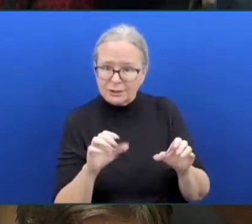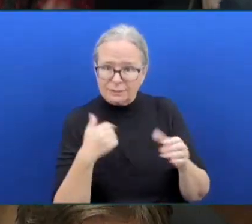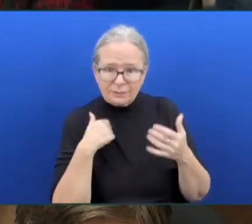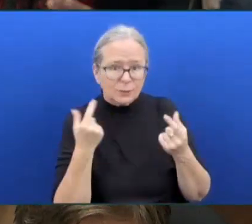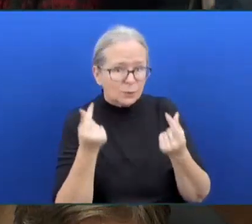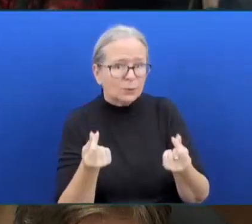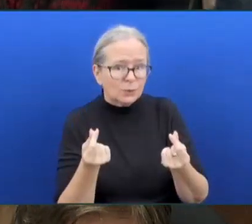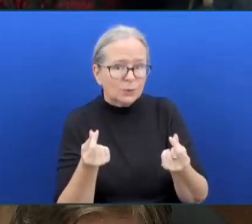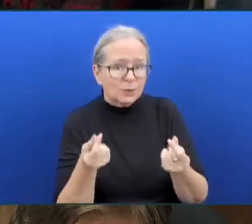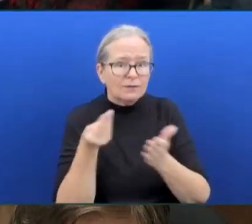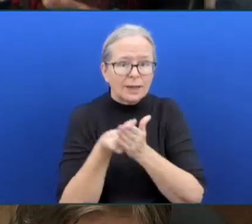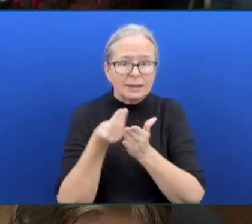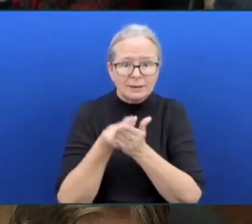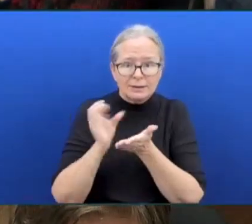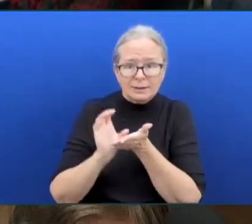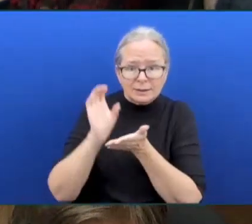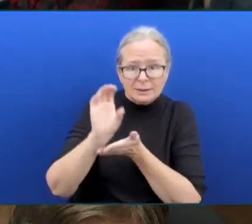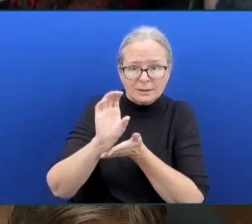do.